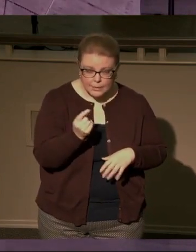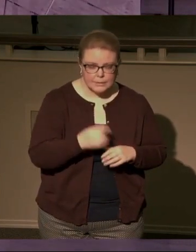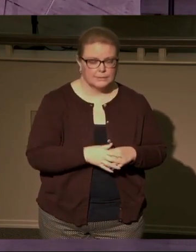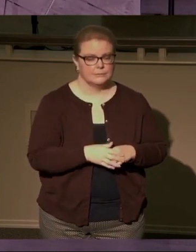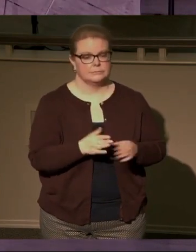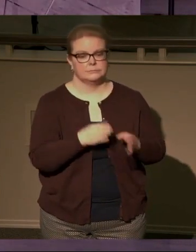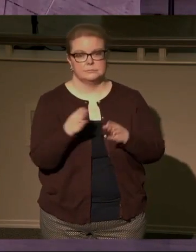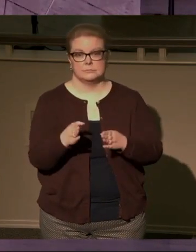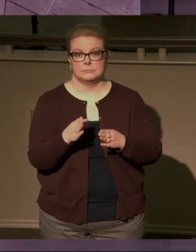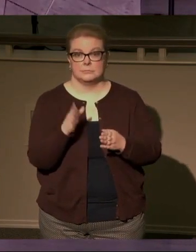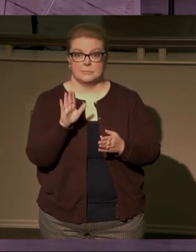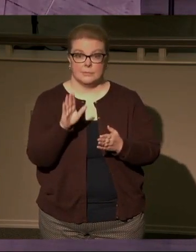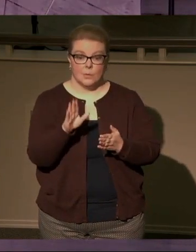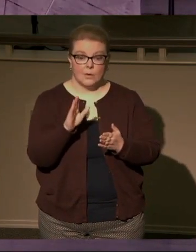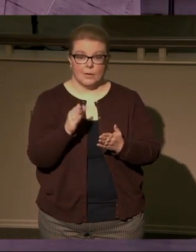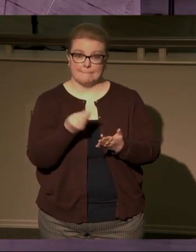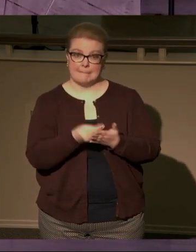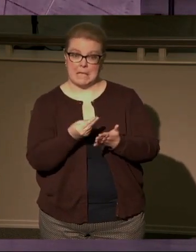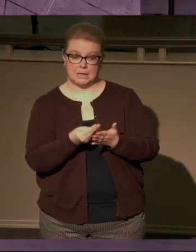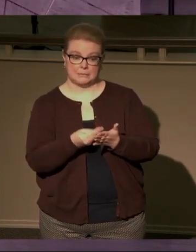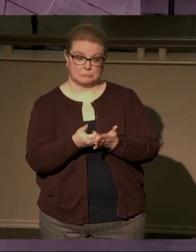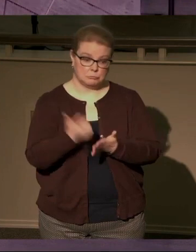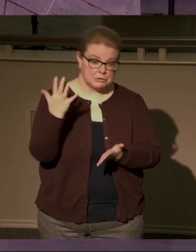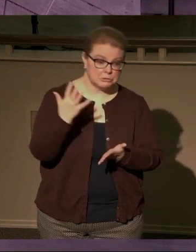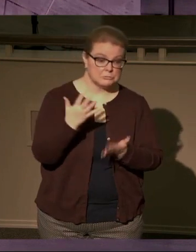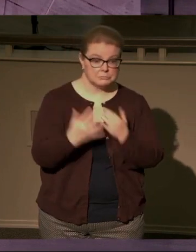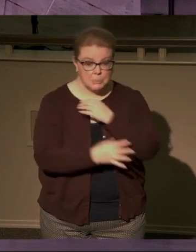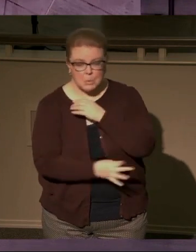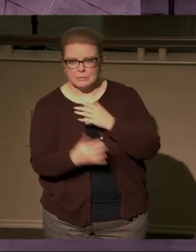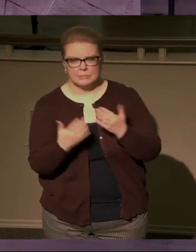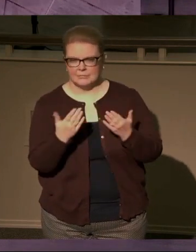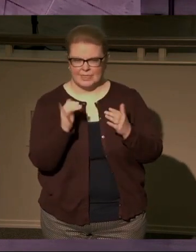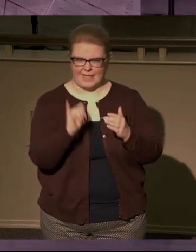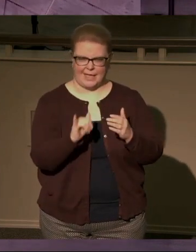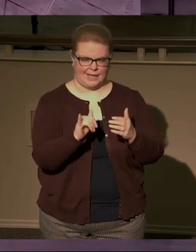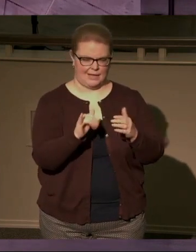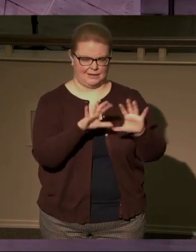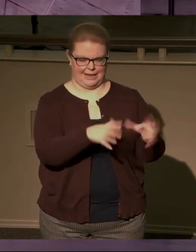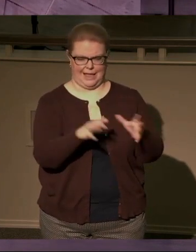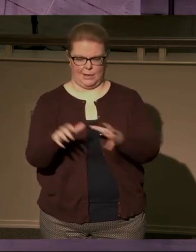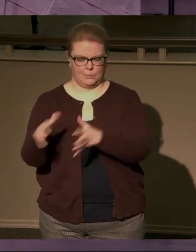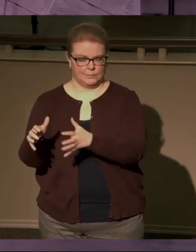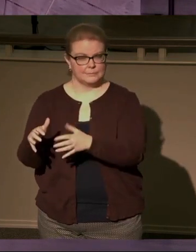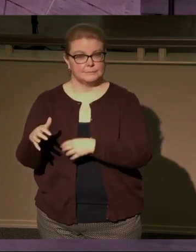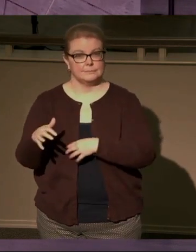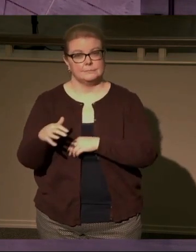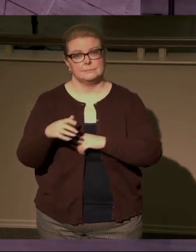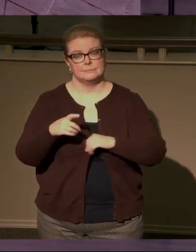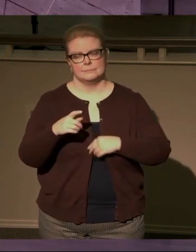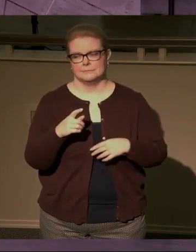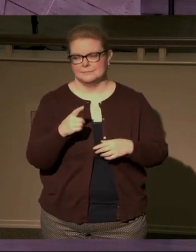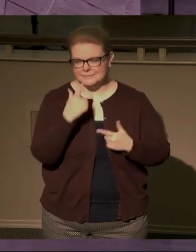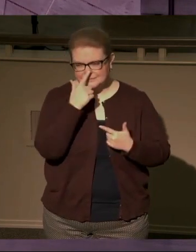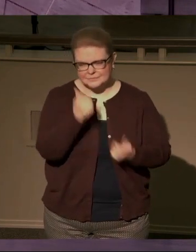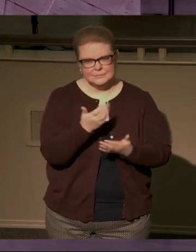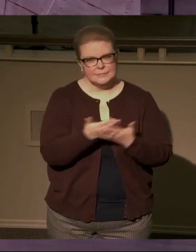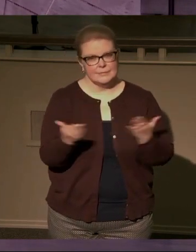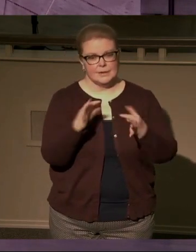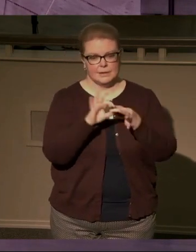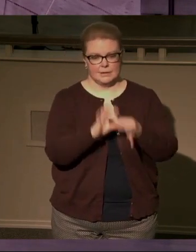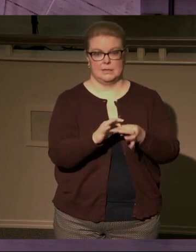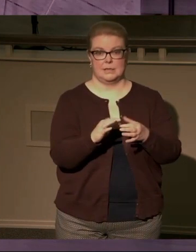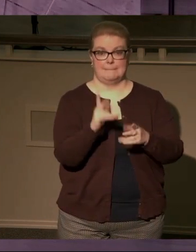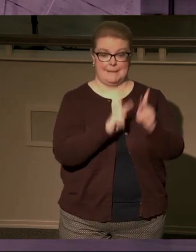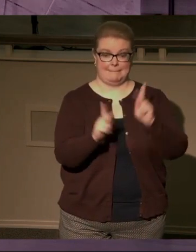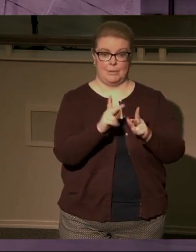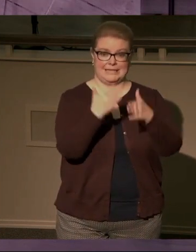your economic classification. You name the classifications. You know the thing about schisms among people, about divisions among